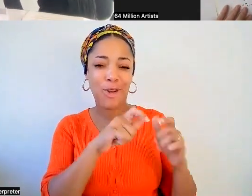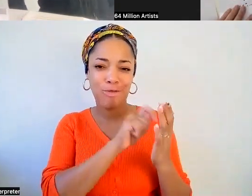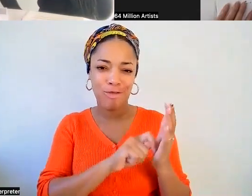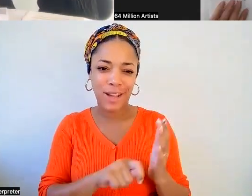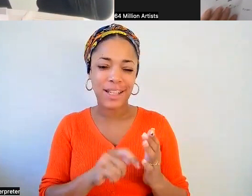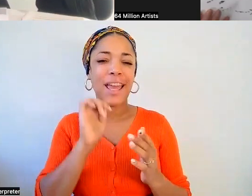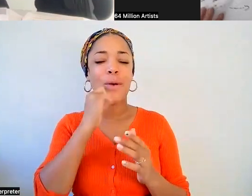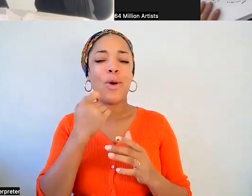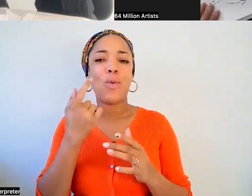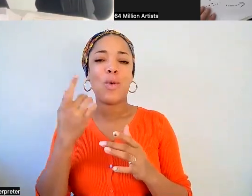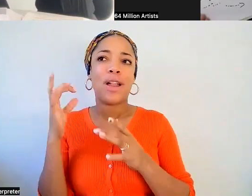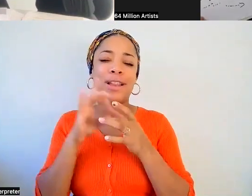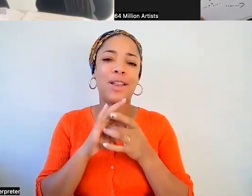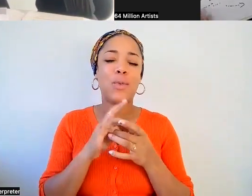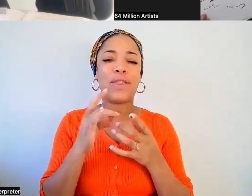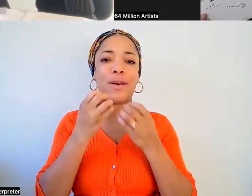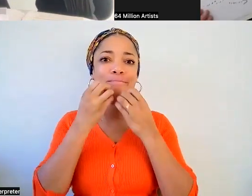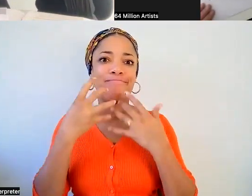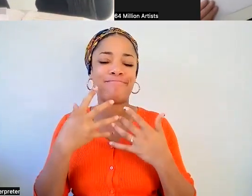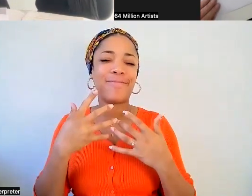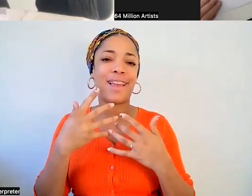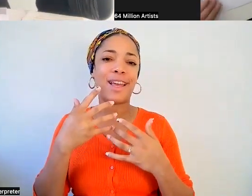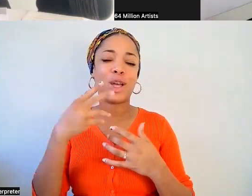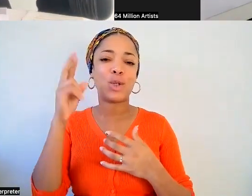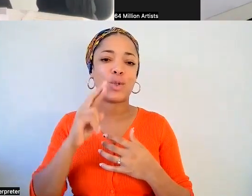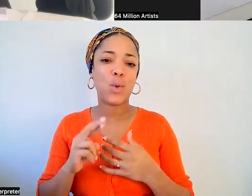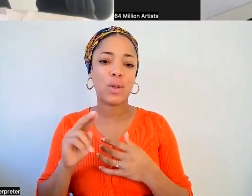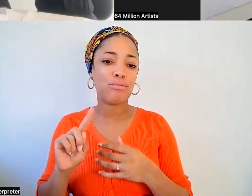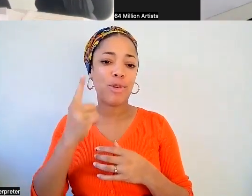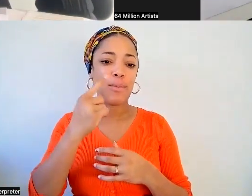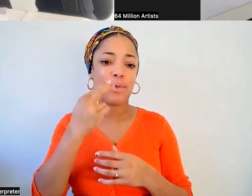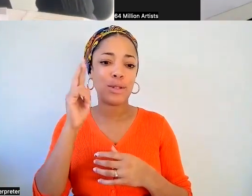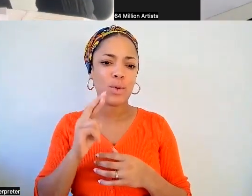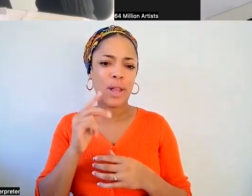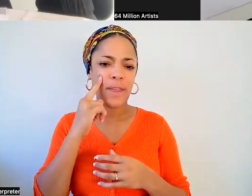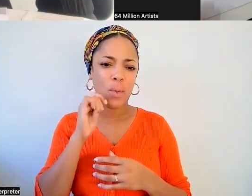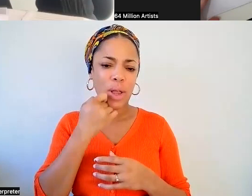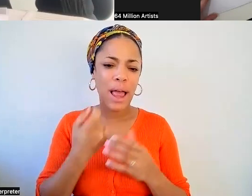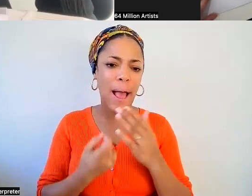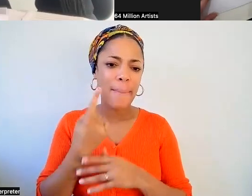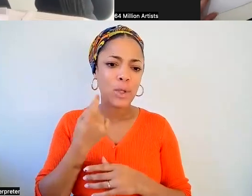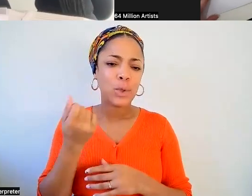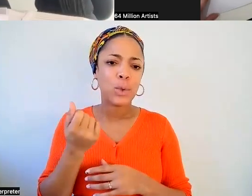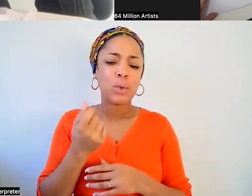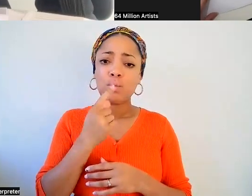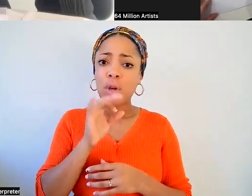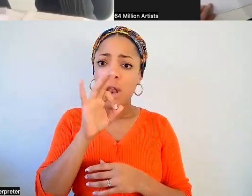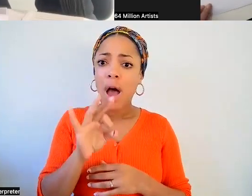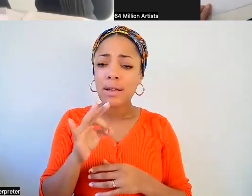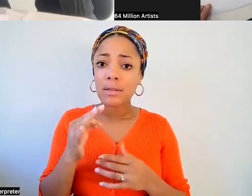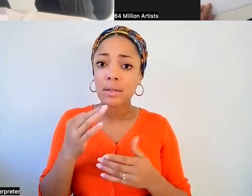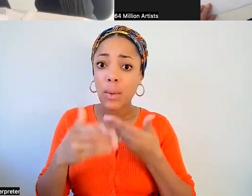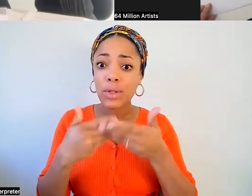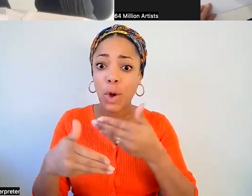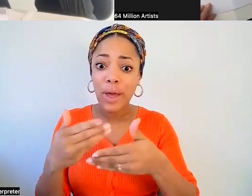school is Spilldane Primary School. And I think that's going to be happening in a couple of seconds. We can find out how they've been doing with the... Look,